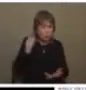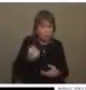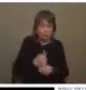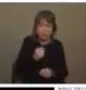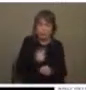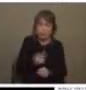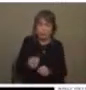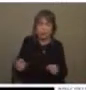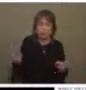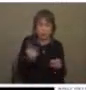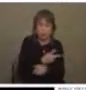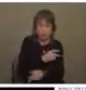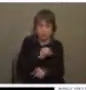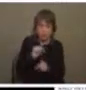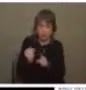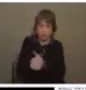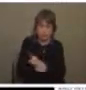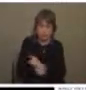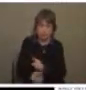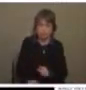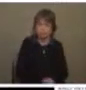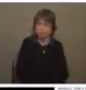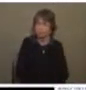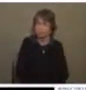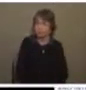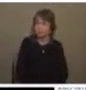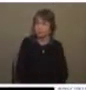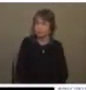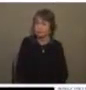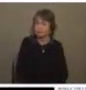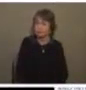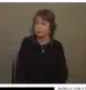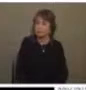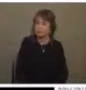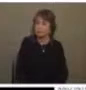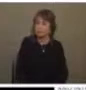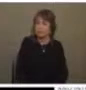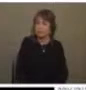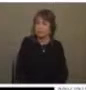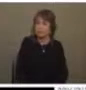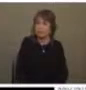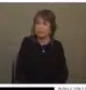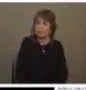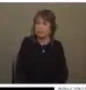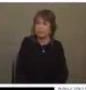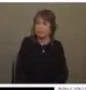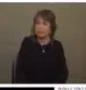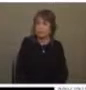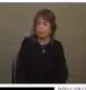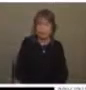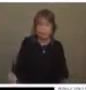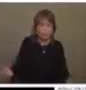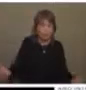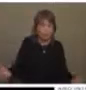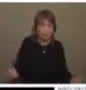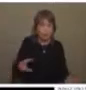capital on the mainland. Next slide, please. That's Puerto Rico's